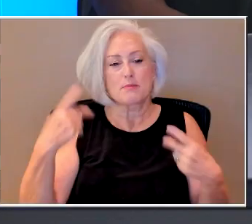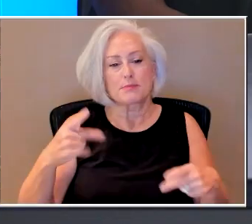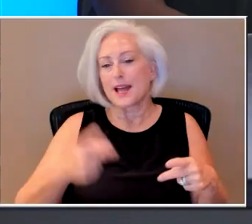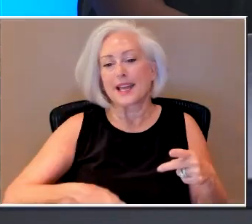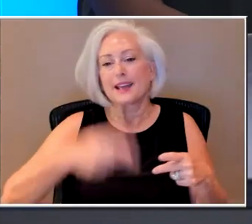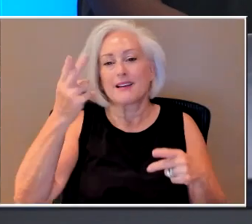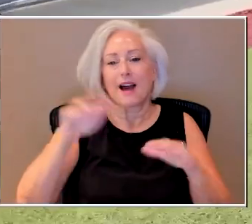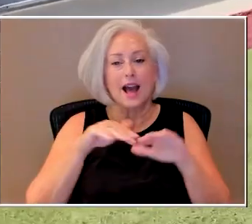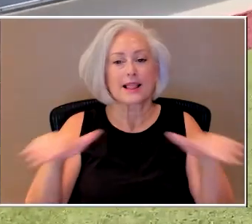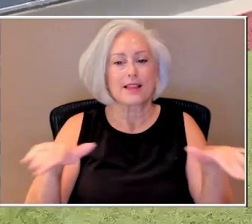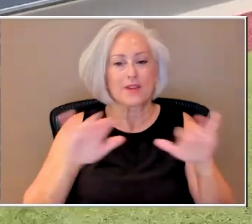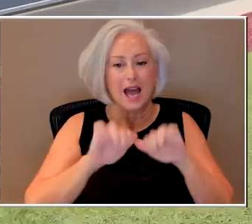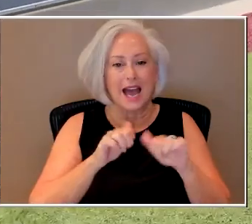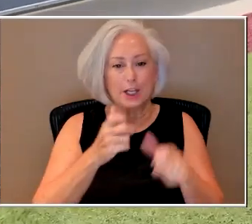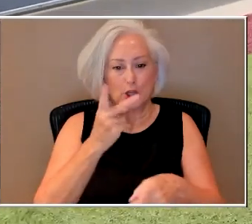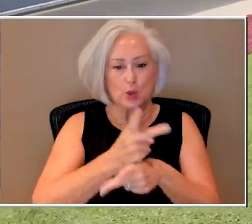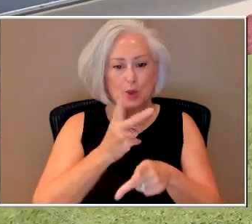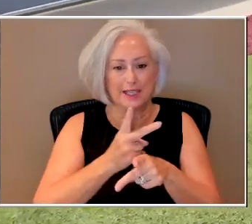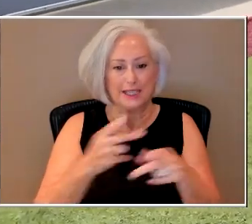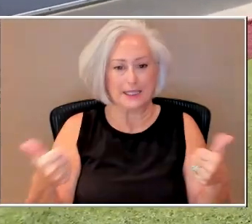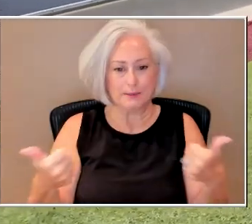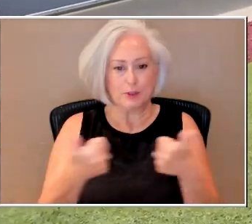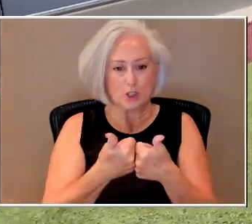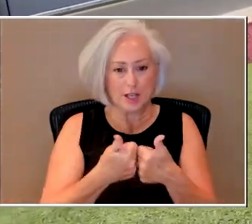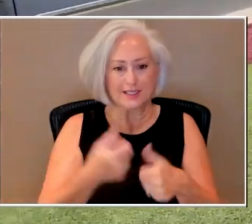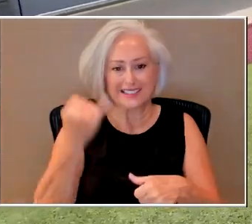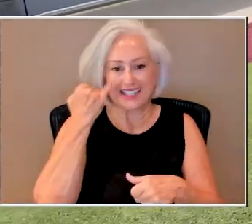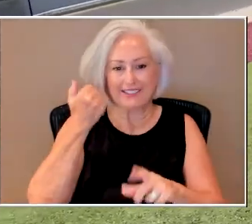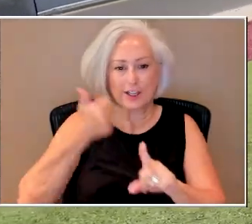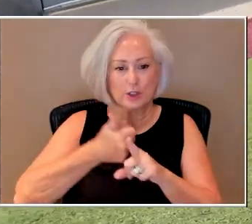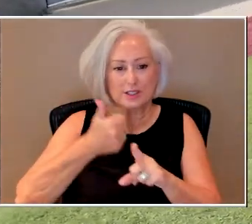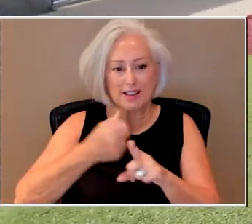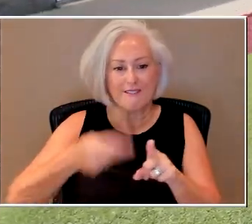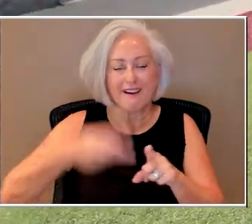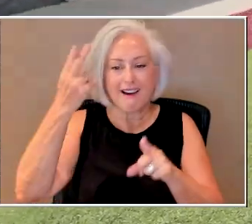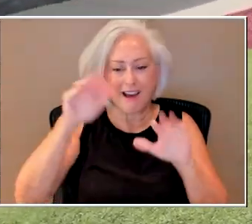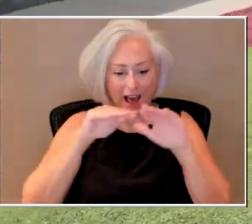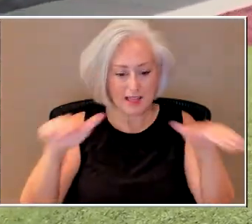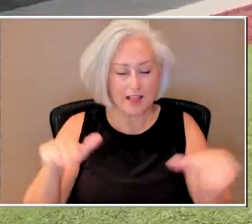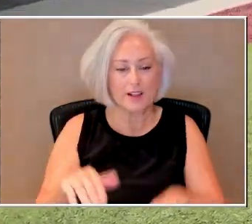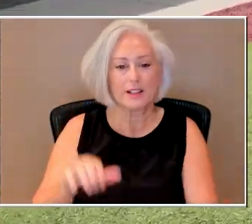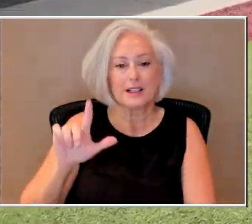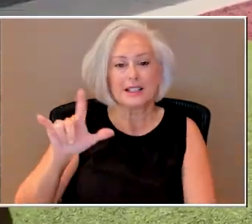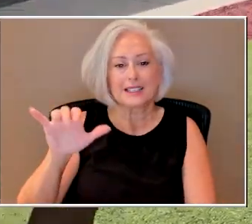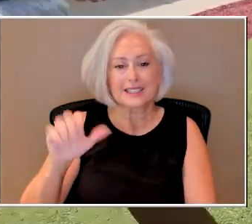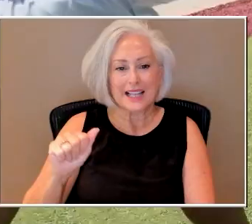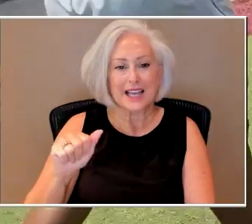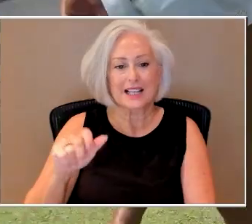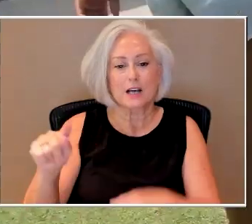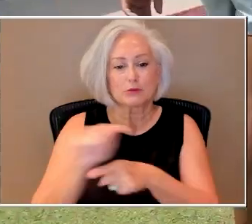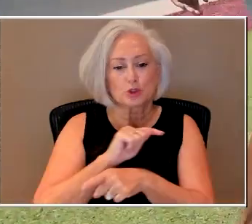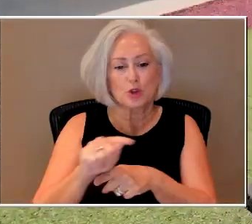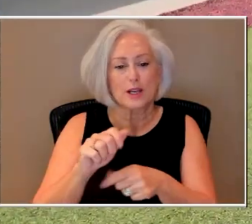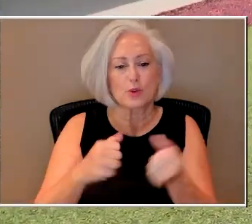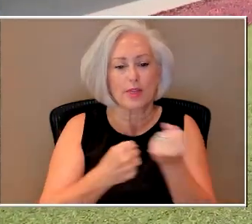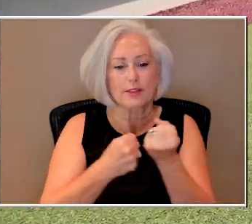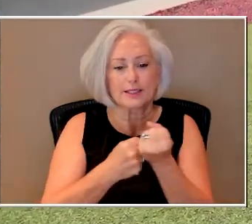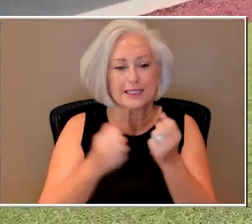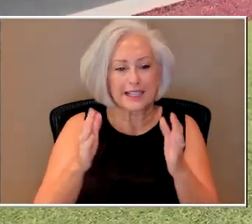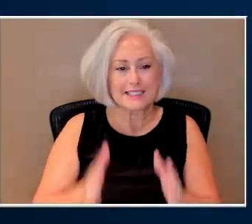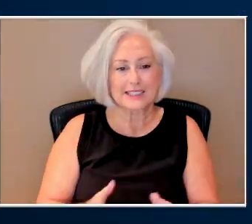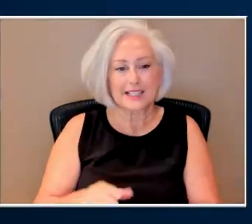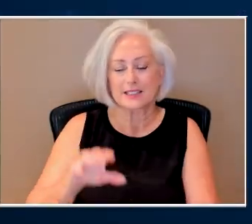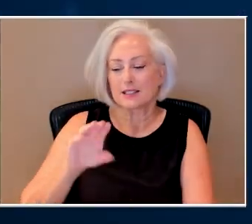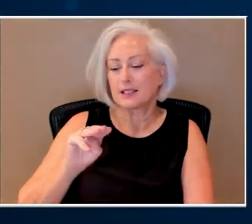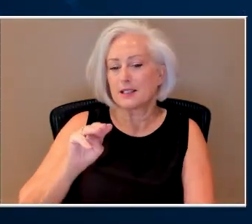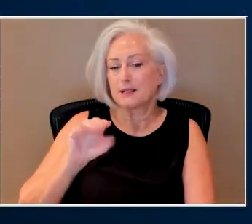keep her challenged when she's already at such a high level? So Layla does a great job. She trains with one of my assistants, Mariah Elmore, and Layla